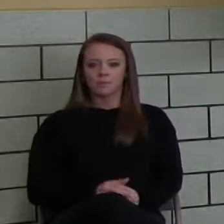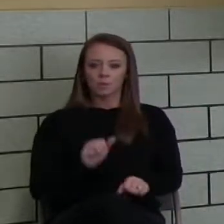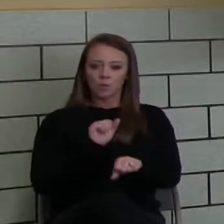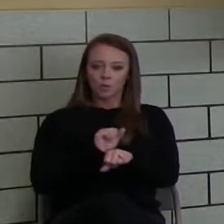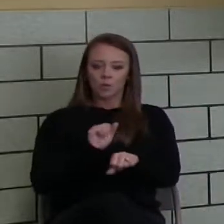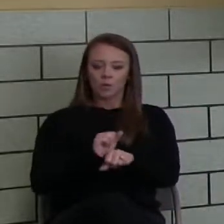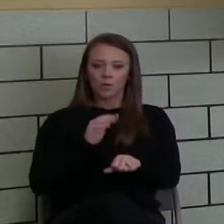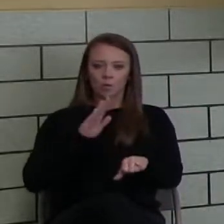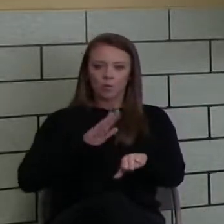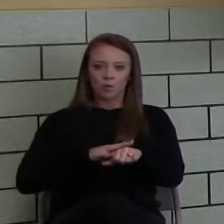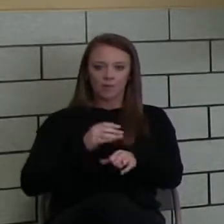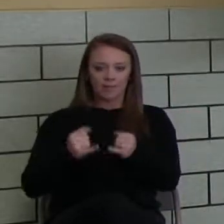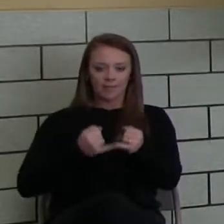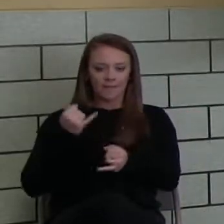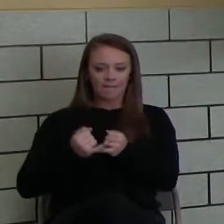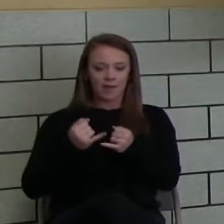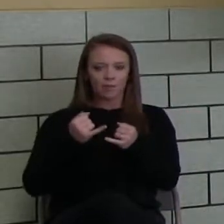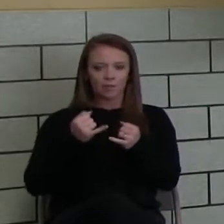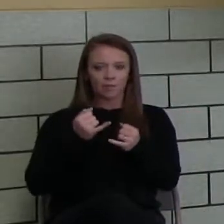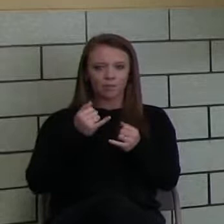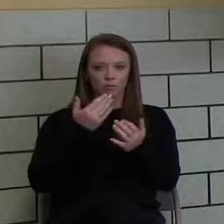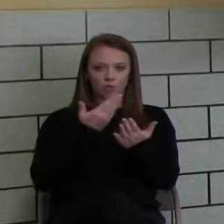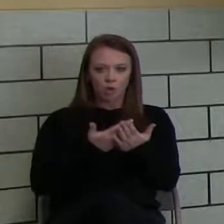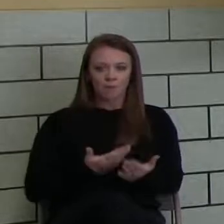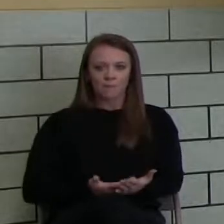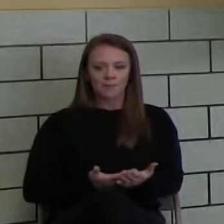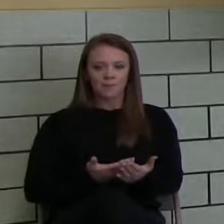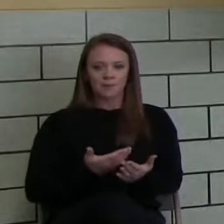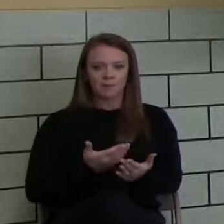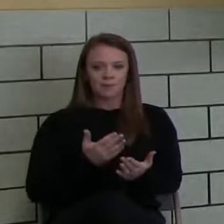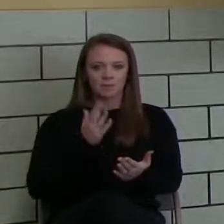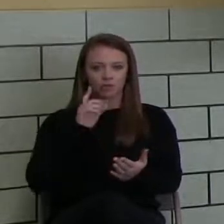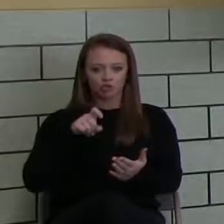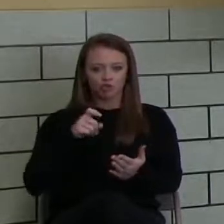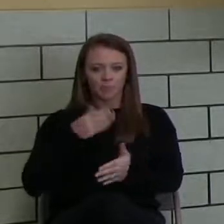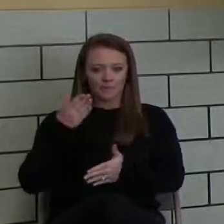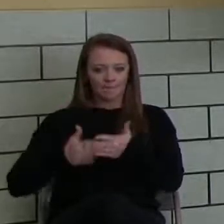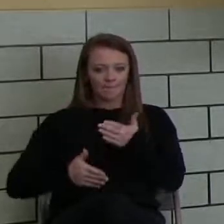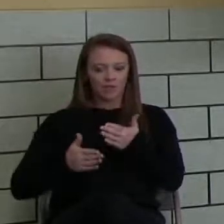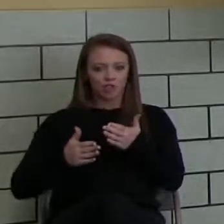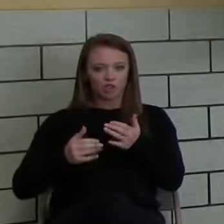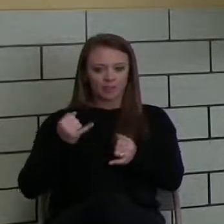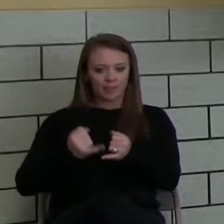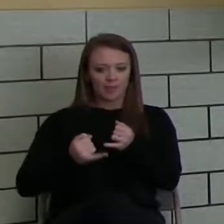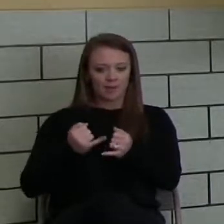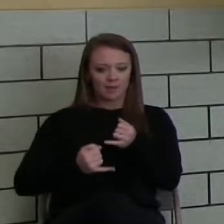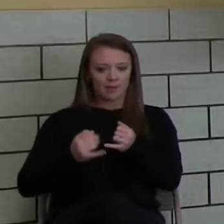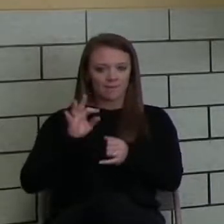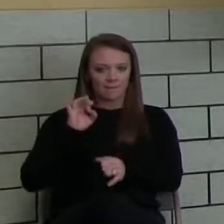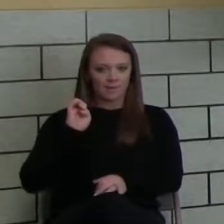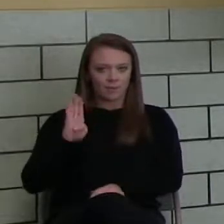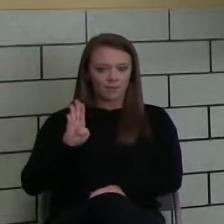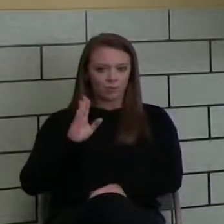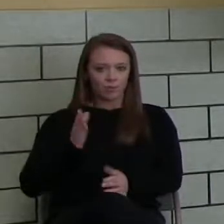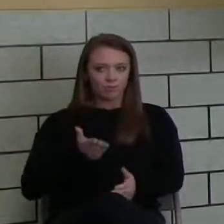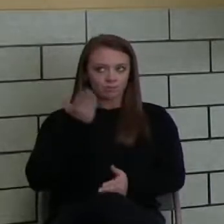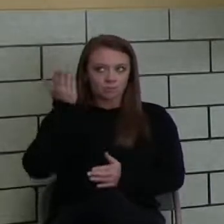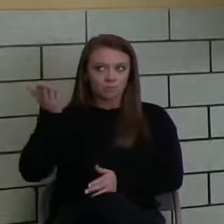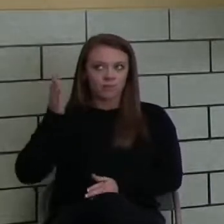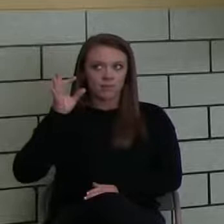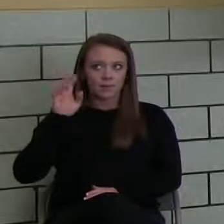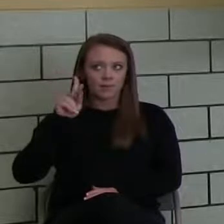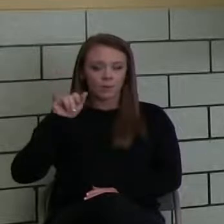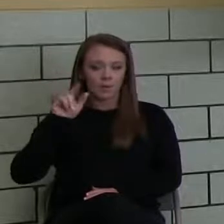construction documents that will be kind of completed by the end of this month. Those will go to KYTC for final